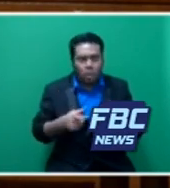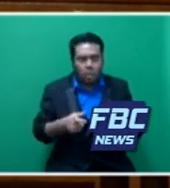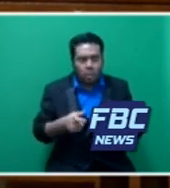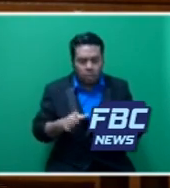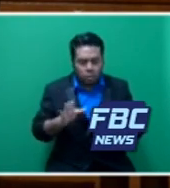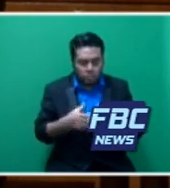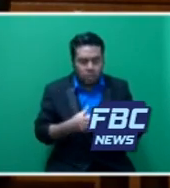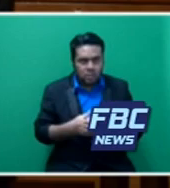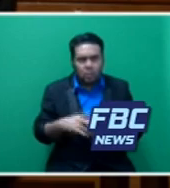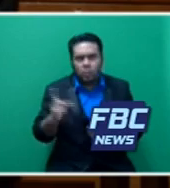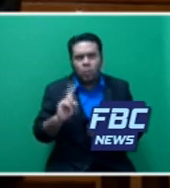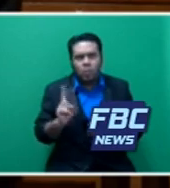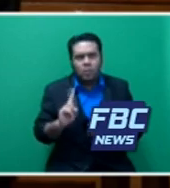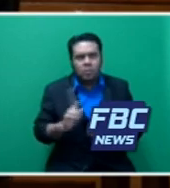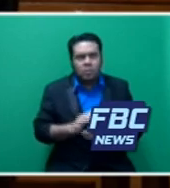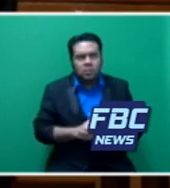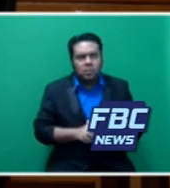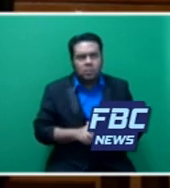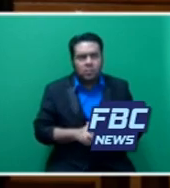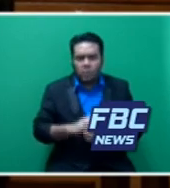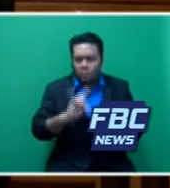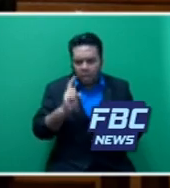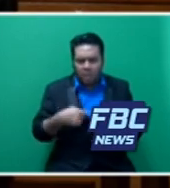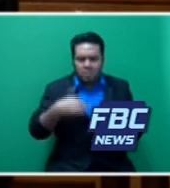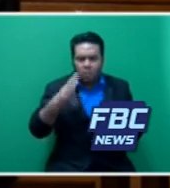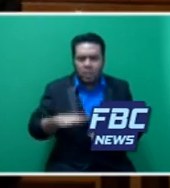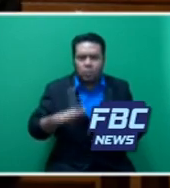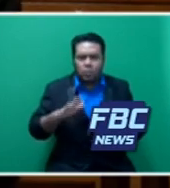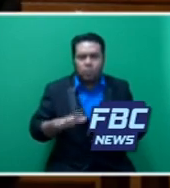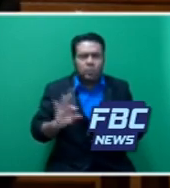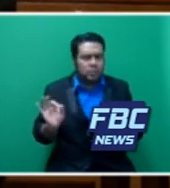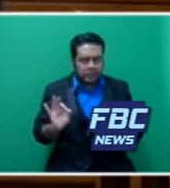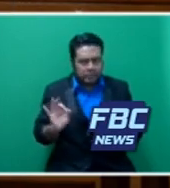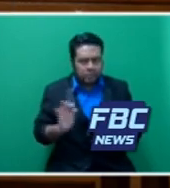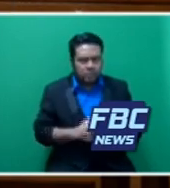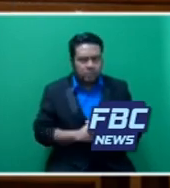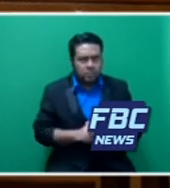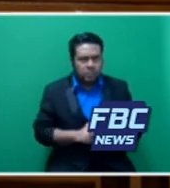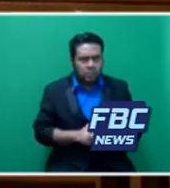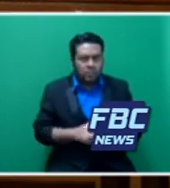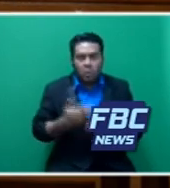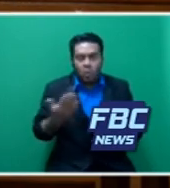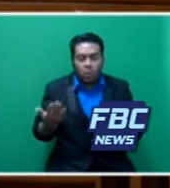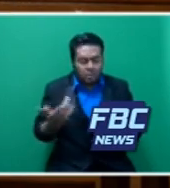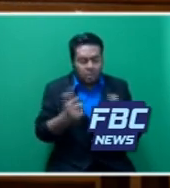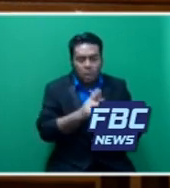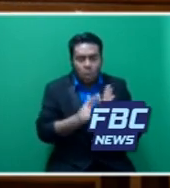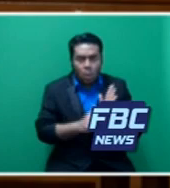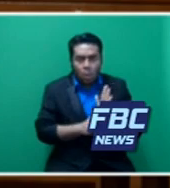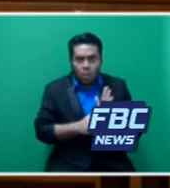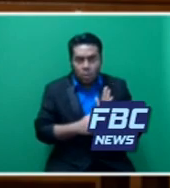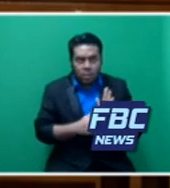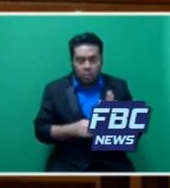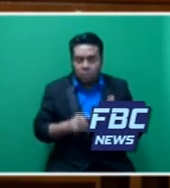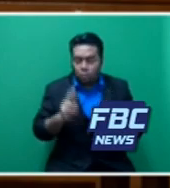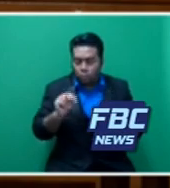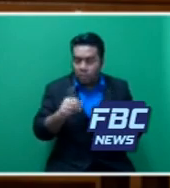have? We can't be waiting and waiting and waiting. And where's the law that requires you